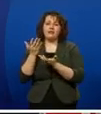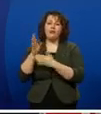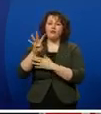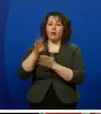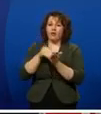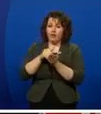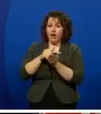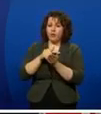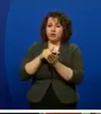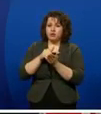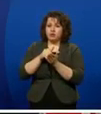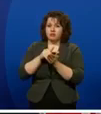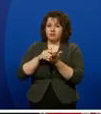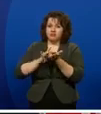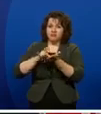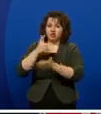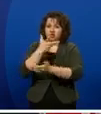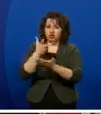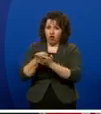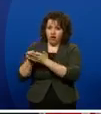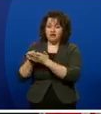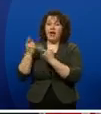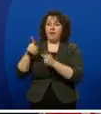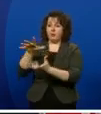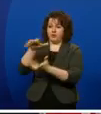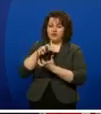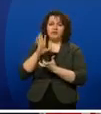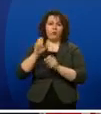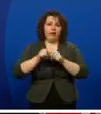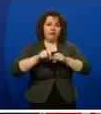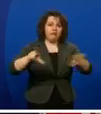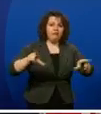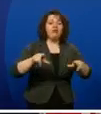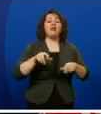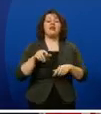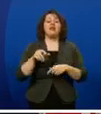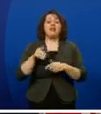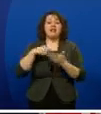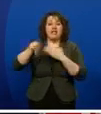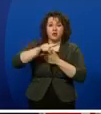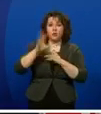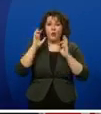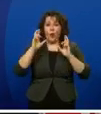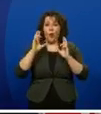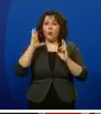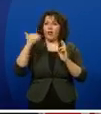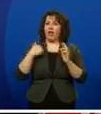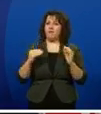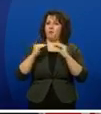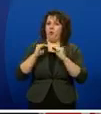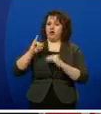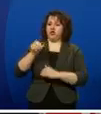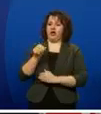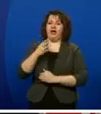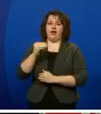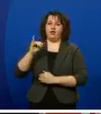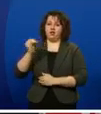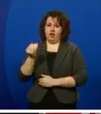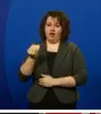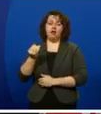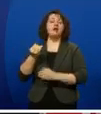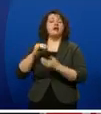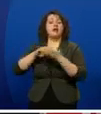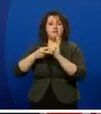4,000 doses, and then once we receive those, we'll allocate those, and then next week, hopefully with more J&J, we'll restart